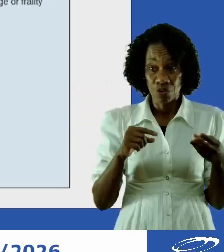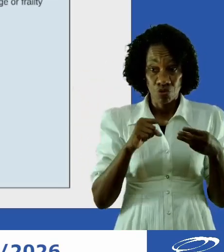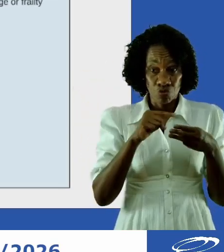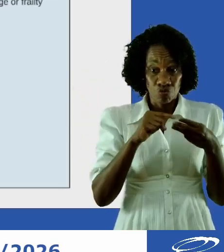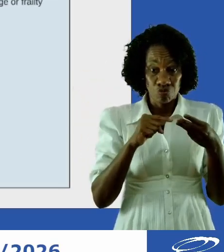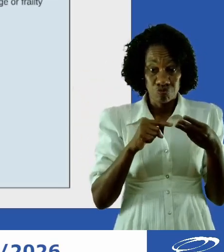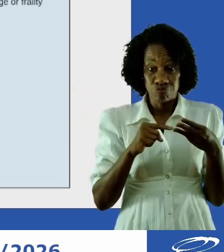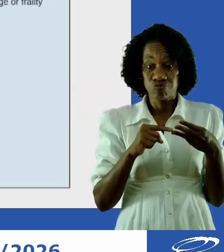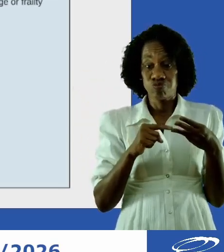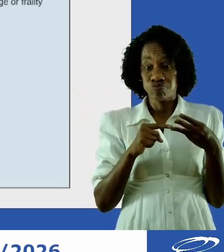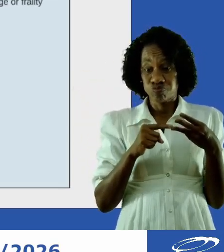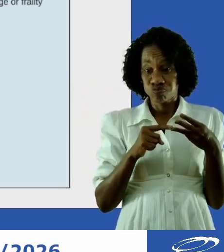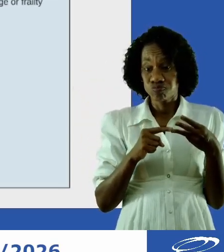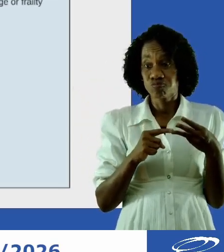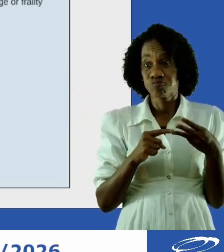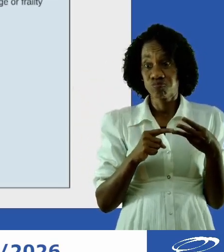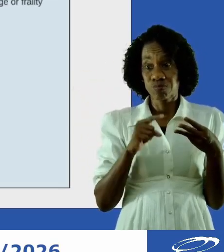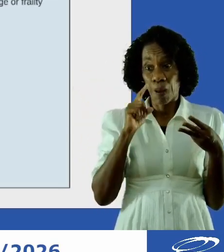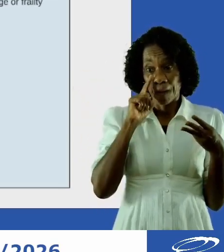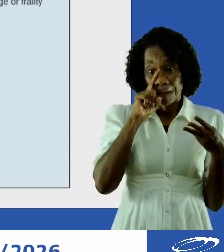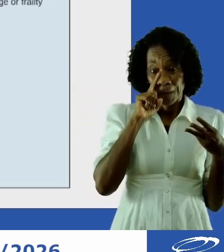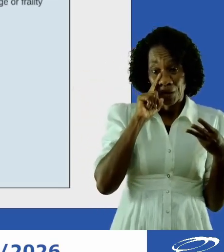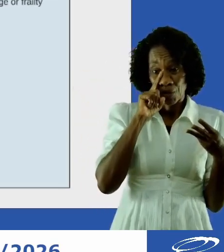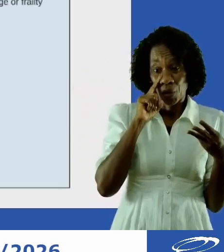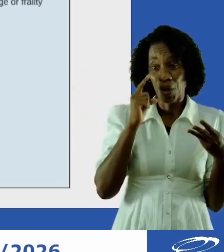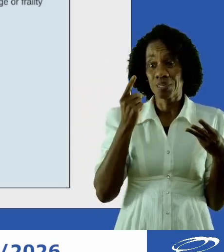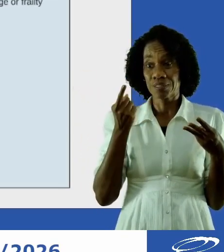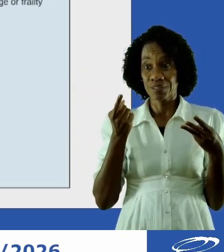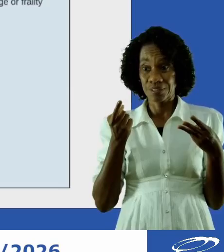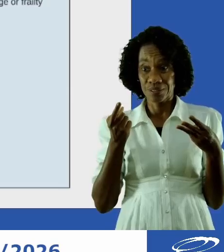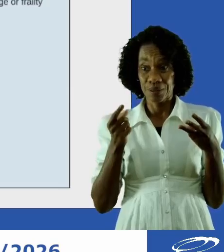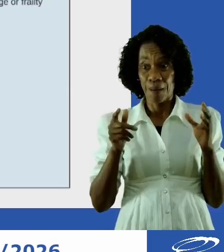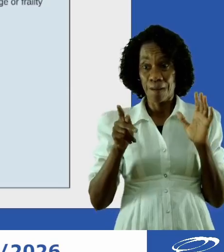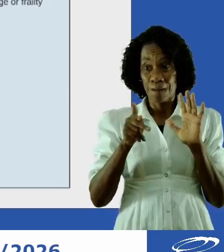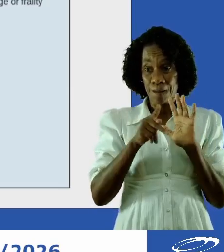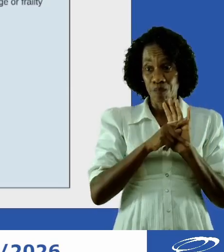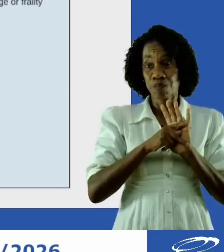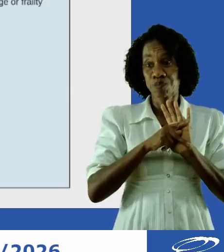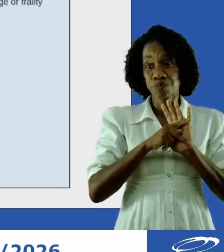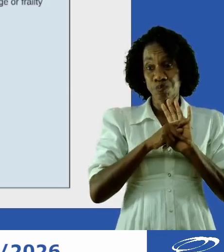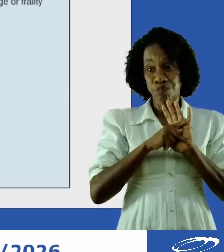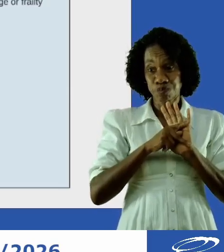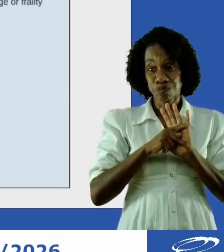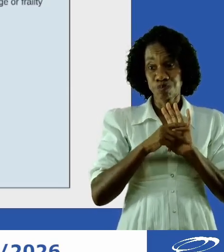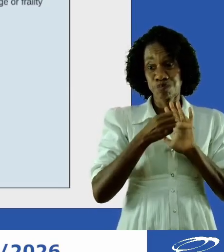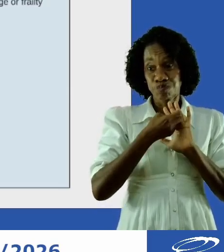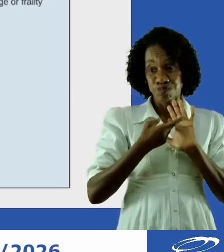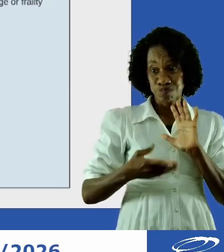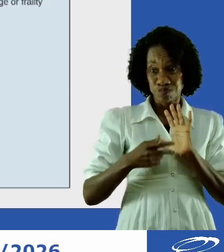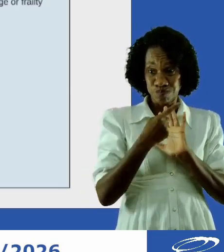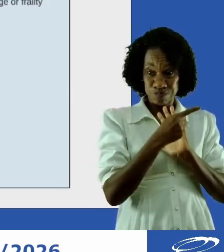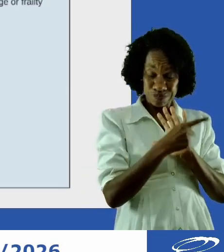these circumstances, the initiation of an indefinite suppressive